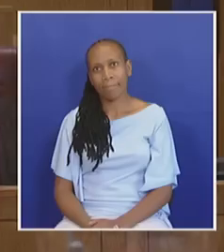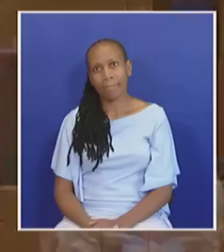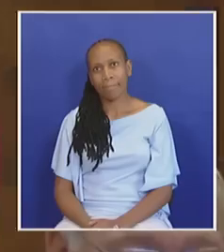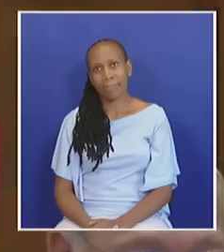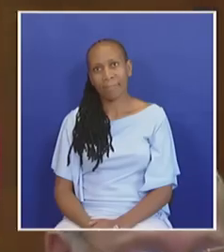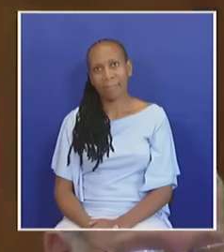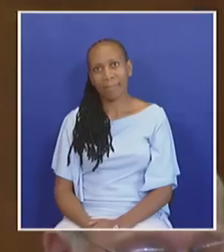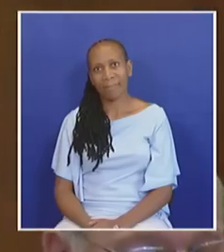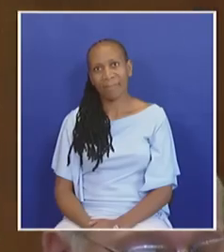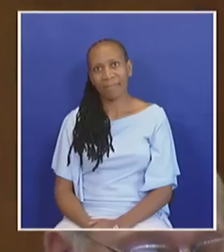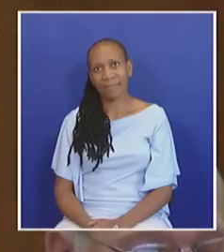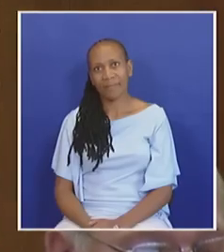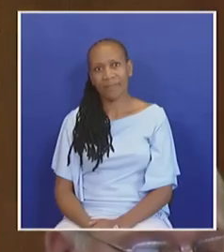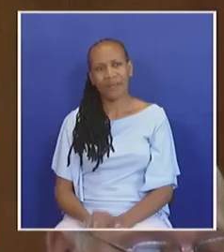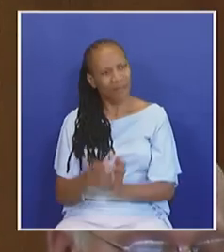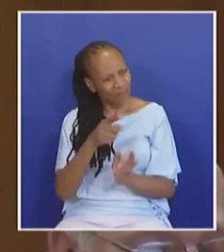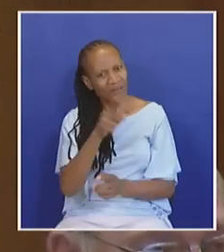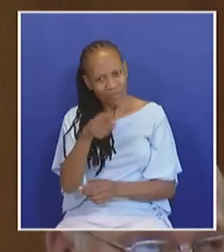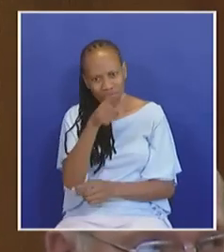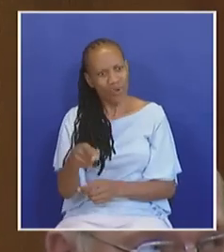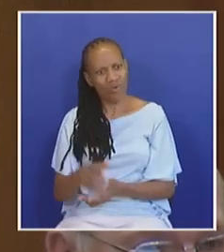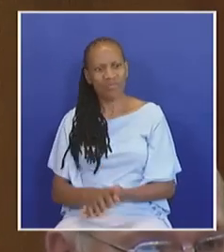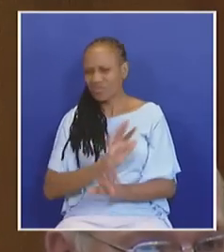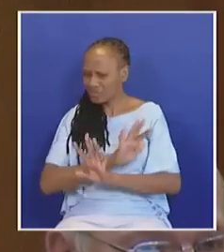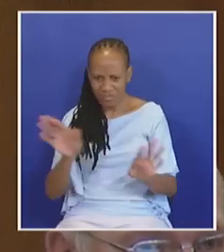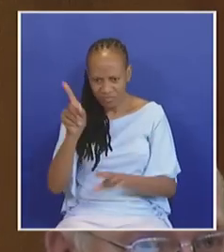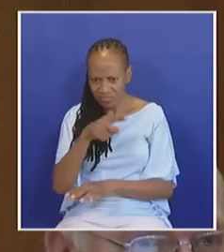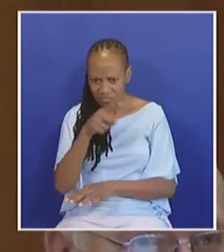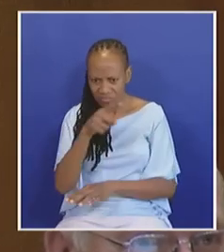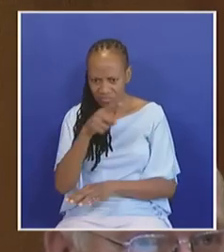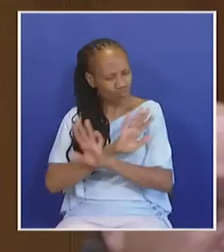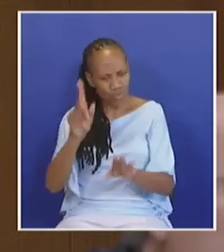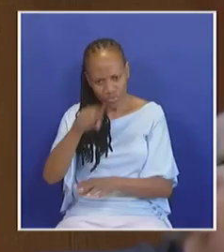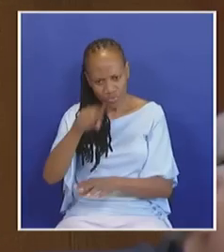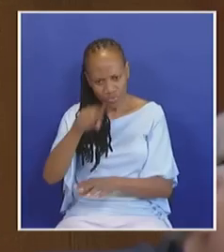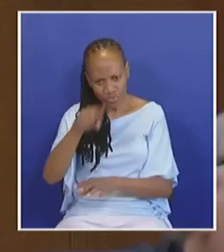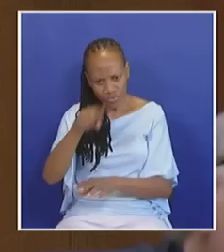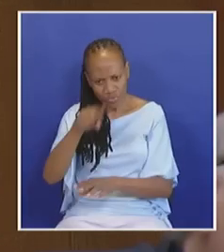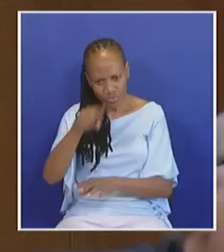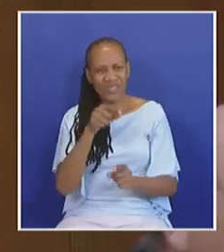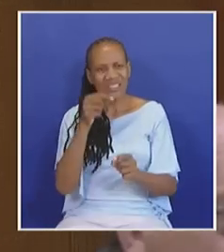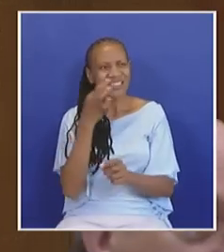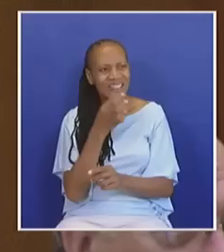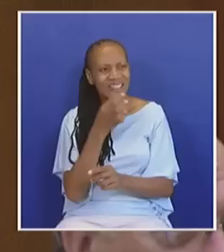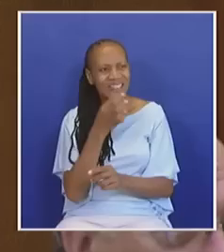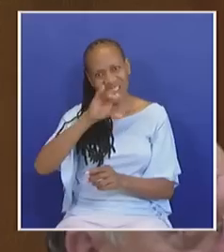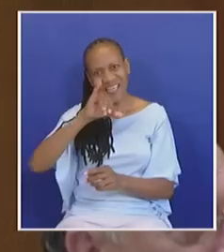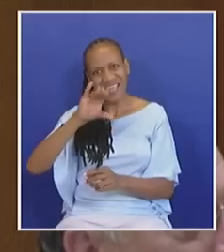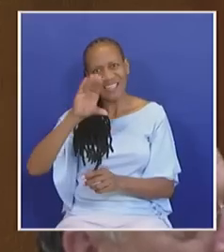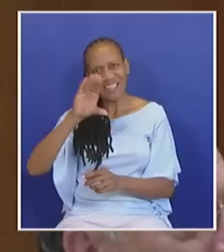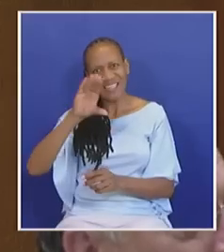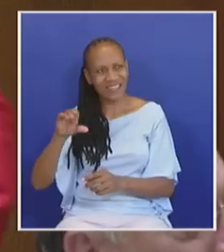treason. It's not correct. Order, members, order. He's accusing the CIC of